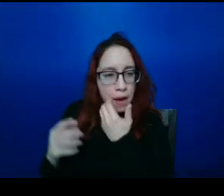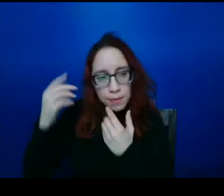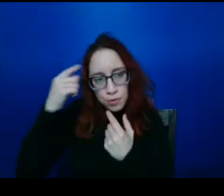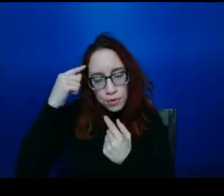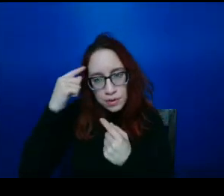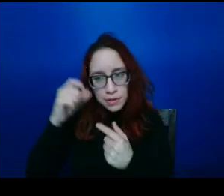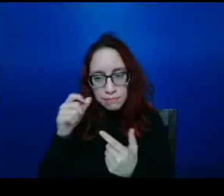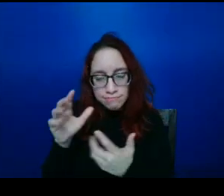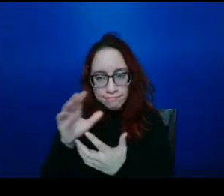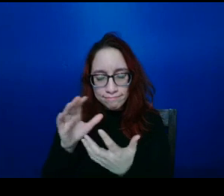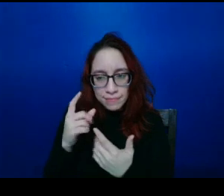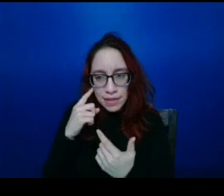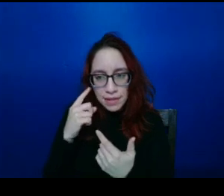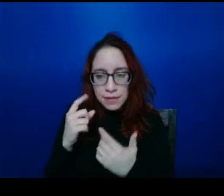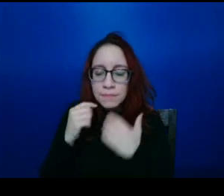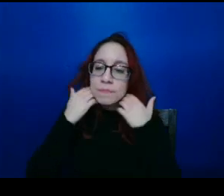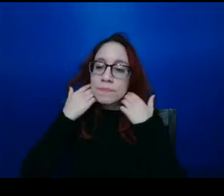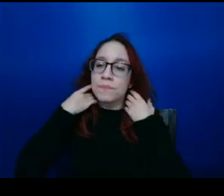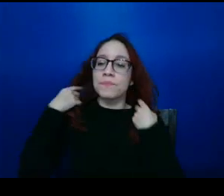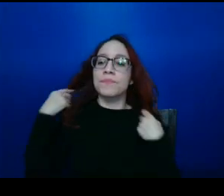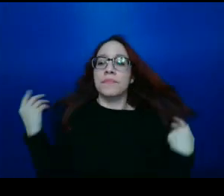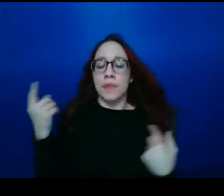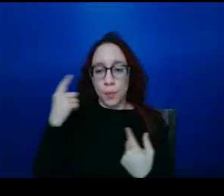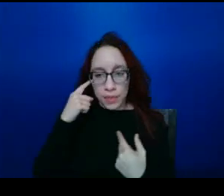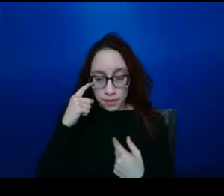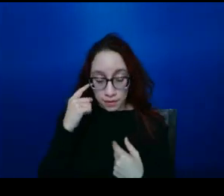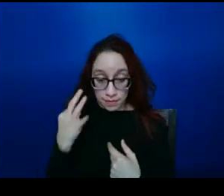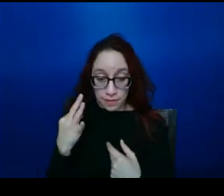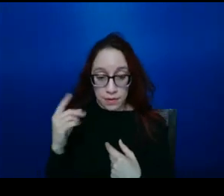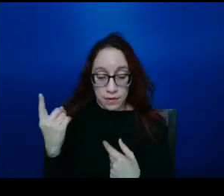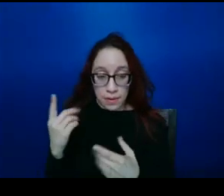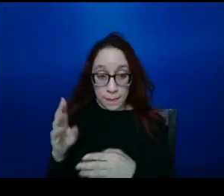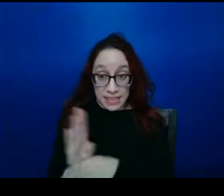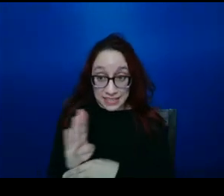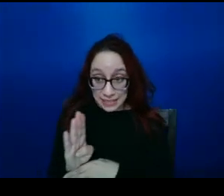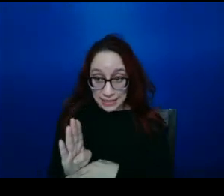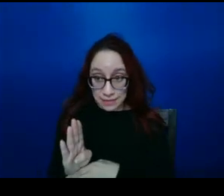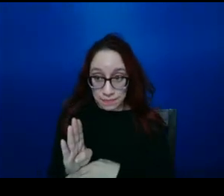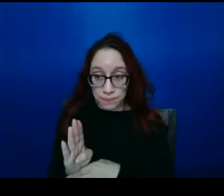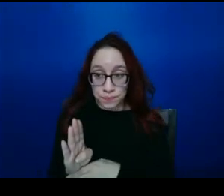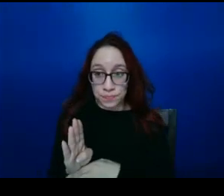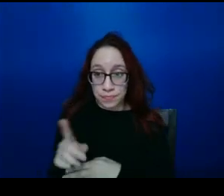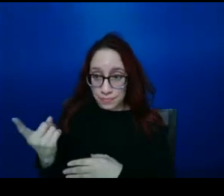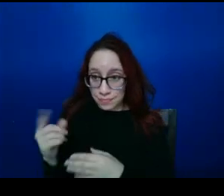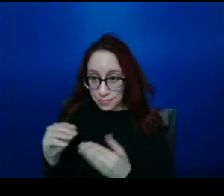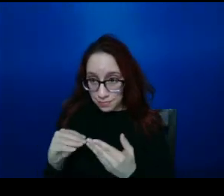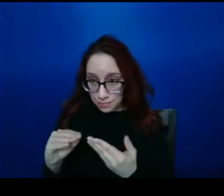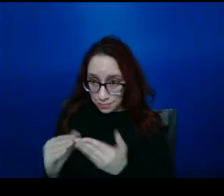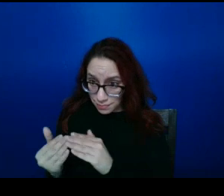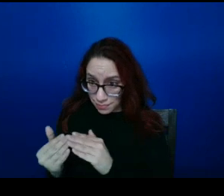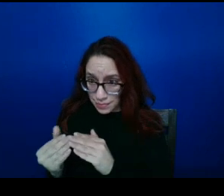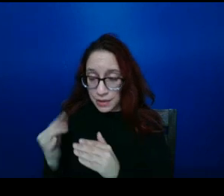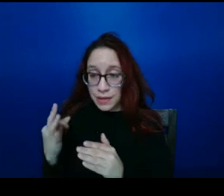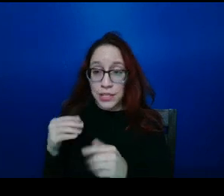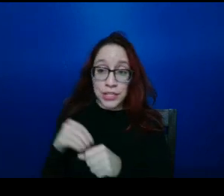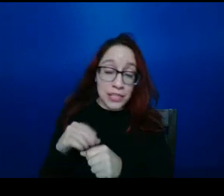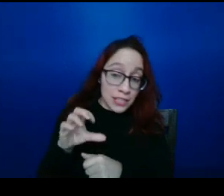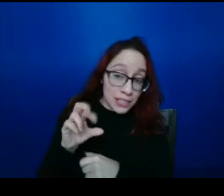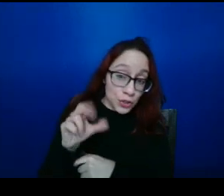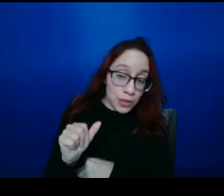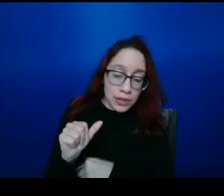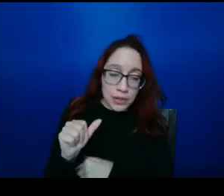way. Maybe I just think differently. But I was thinking, if any business anywhere in the city, whether you're in the CRA